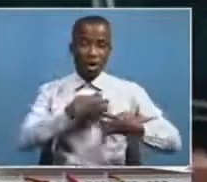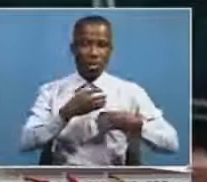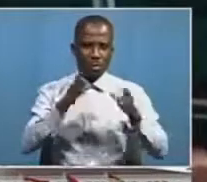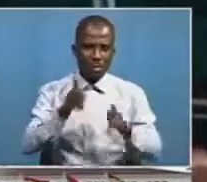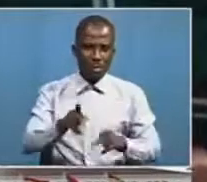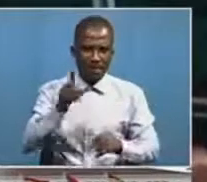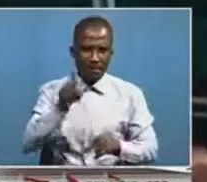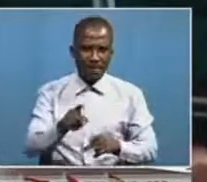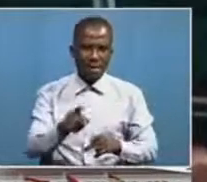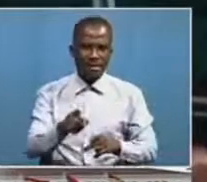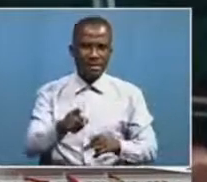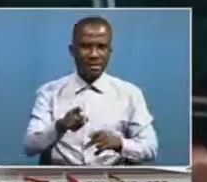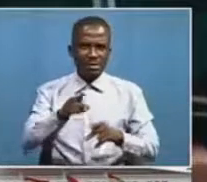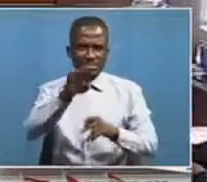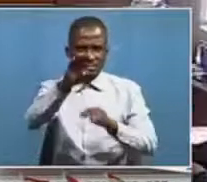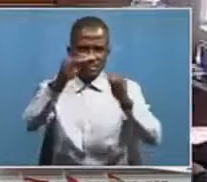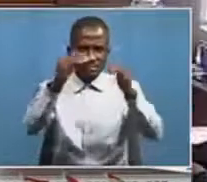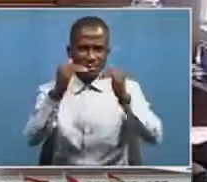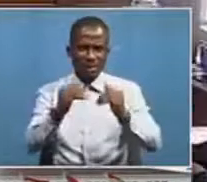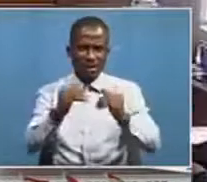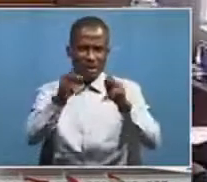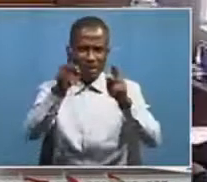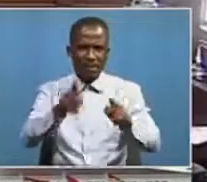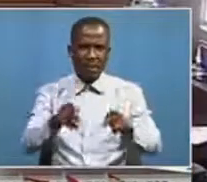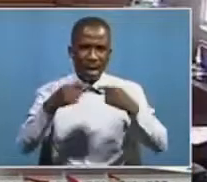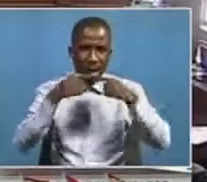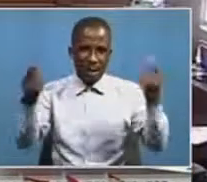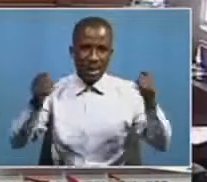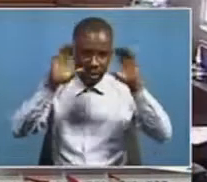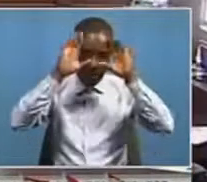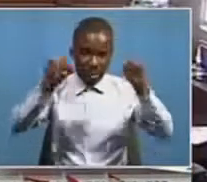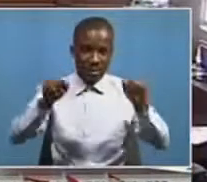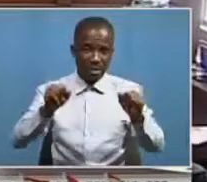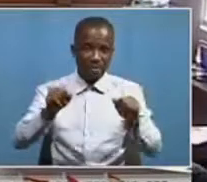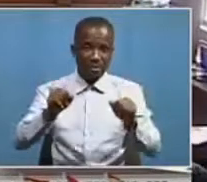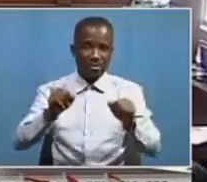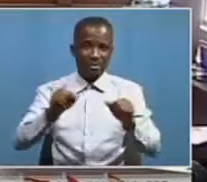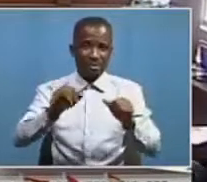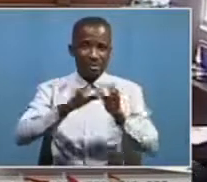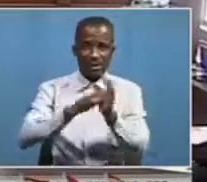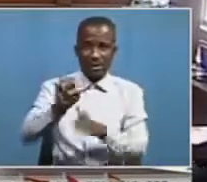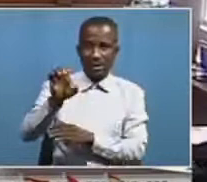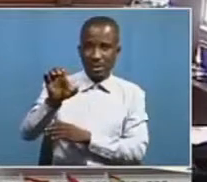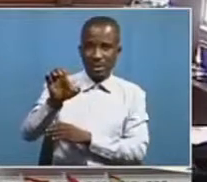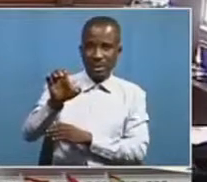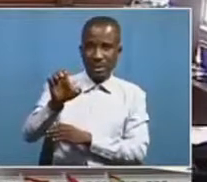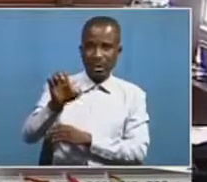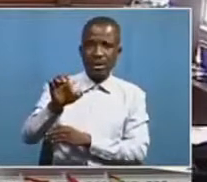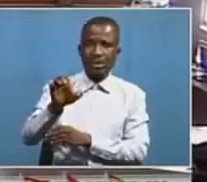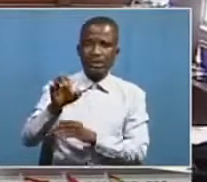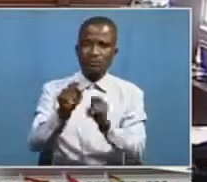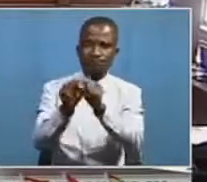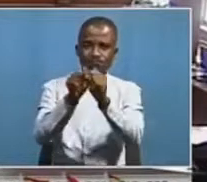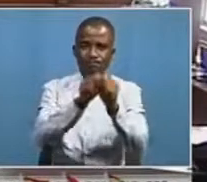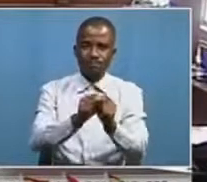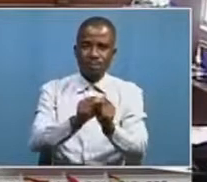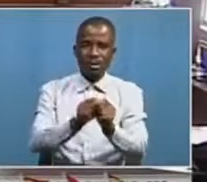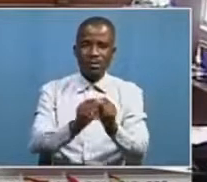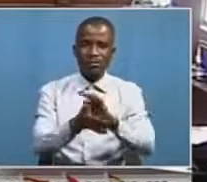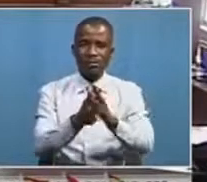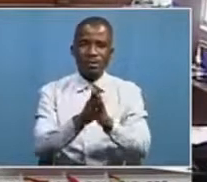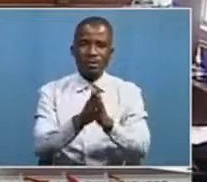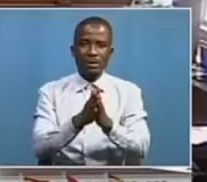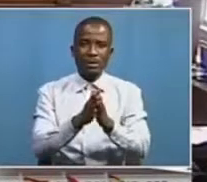the Constitution, and B, the person declared elected as president and the Electoral Commission, who together shall be the